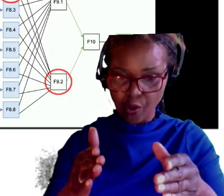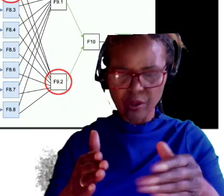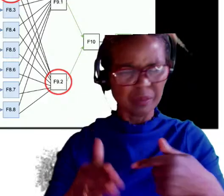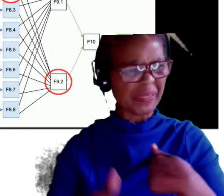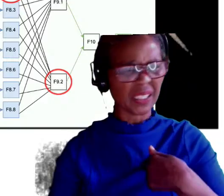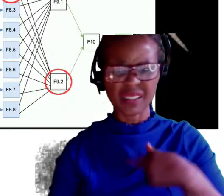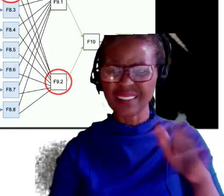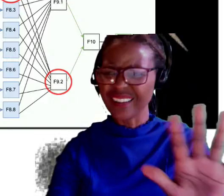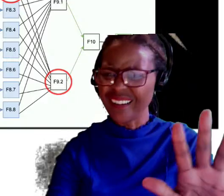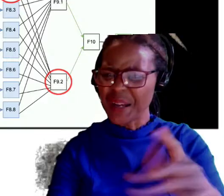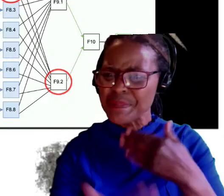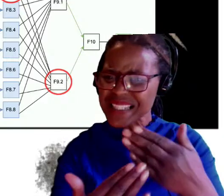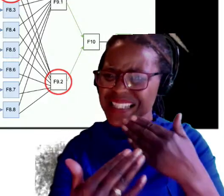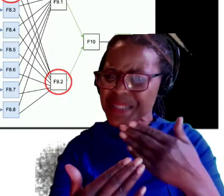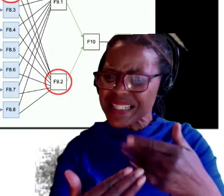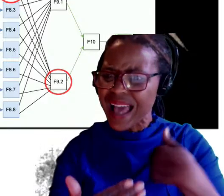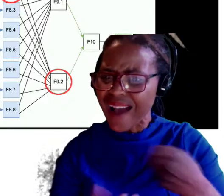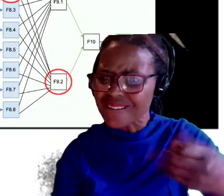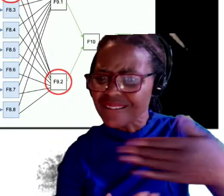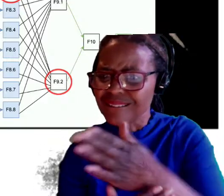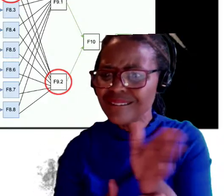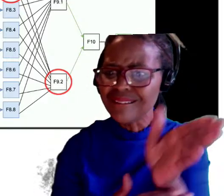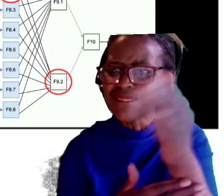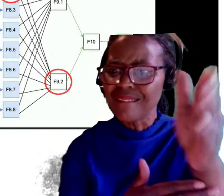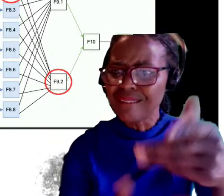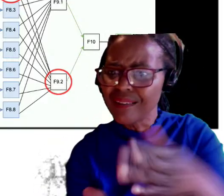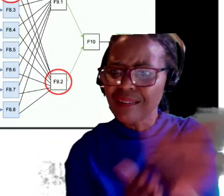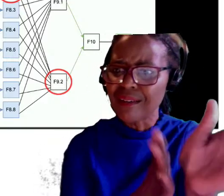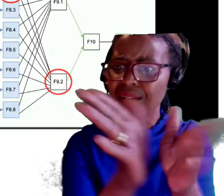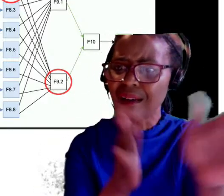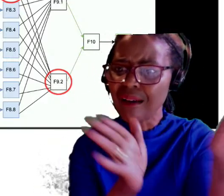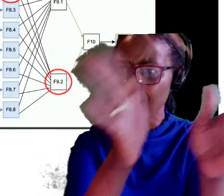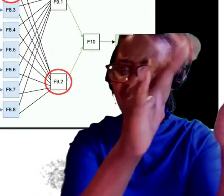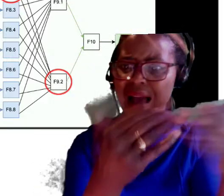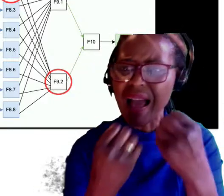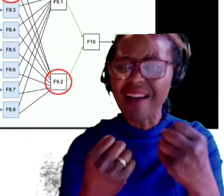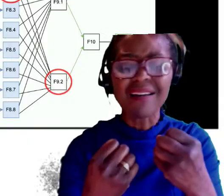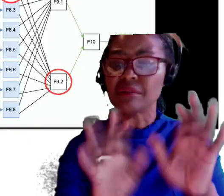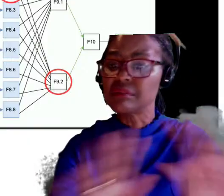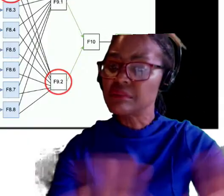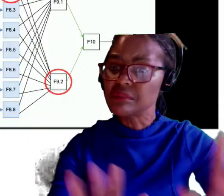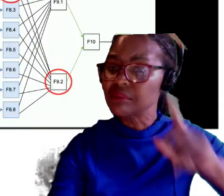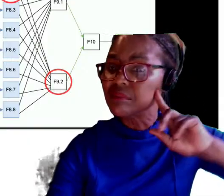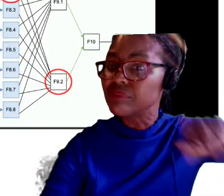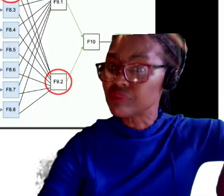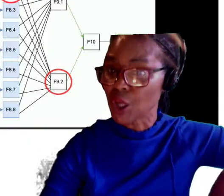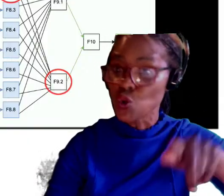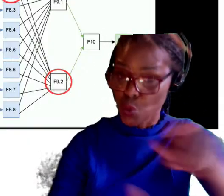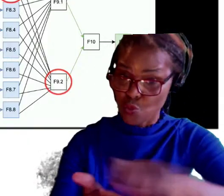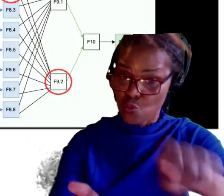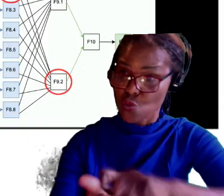please look, my branches. And they all said, yeah, but now basically, Tim, you've written the play.